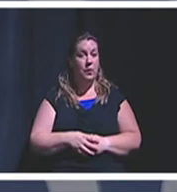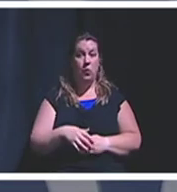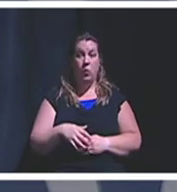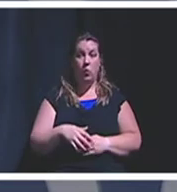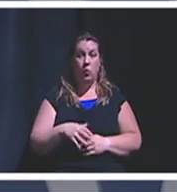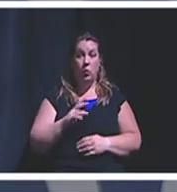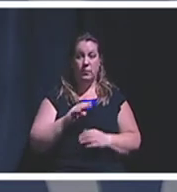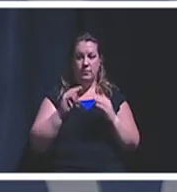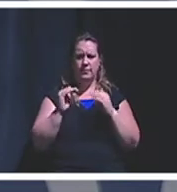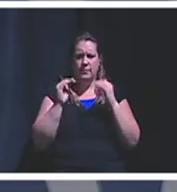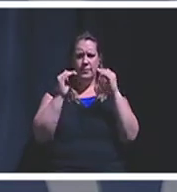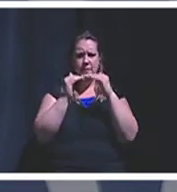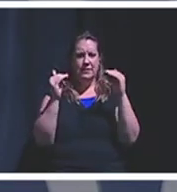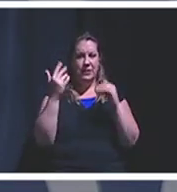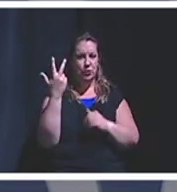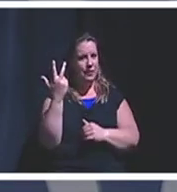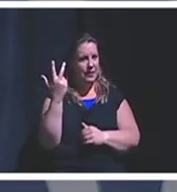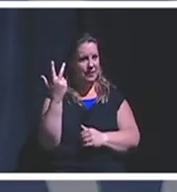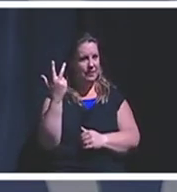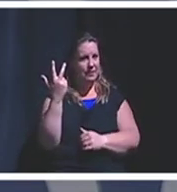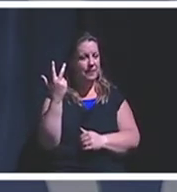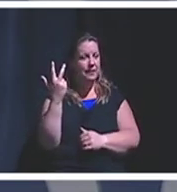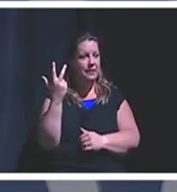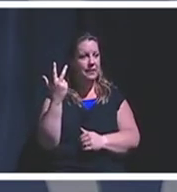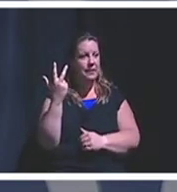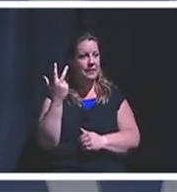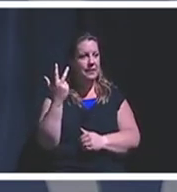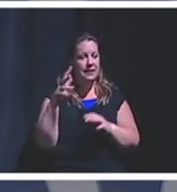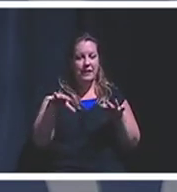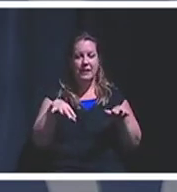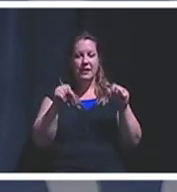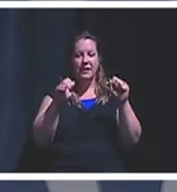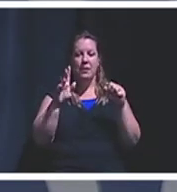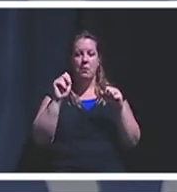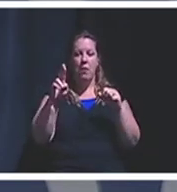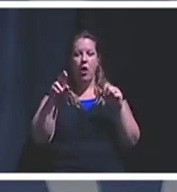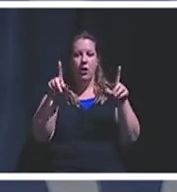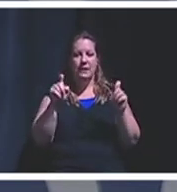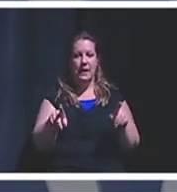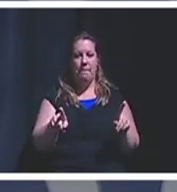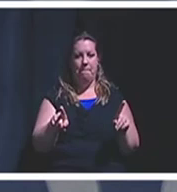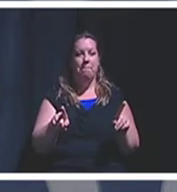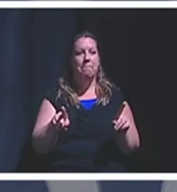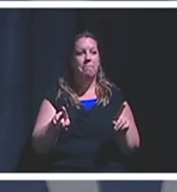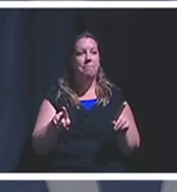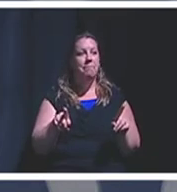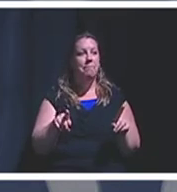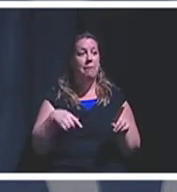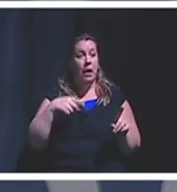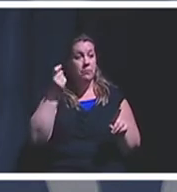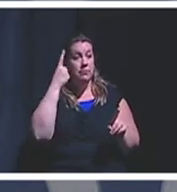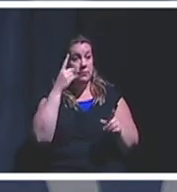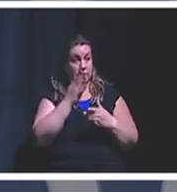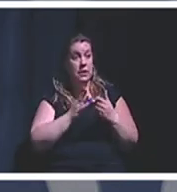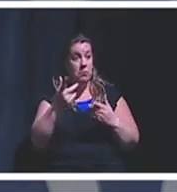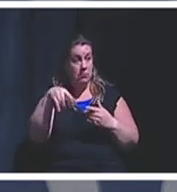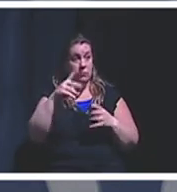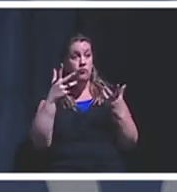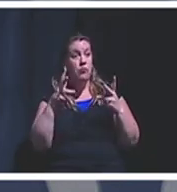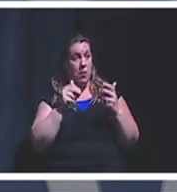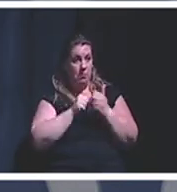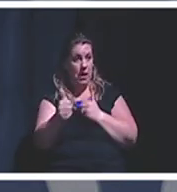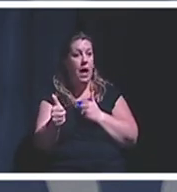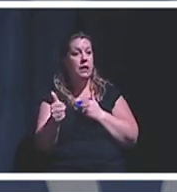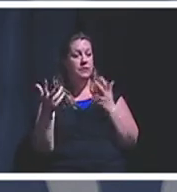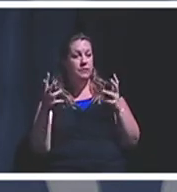Stage 3 of your journey, taking the bar exam. Now, I understand some of you have already taken it and passed. For those who